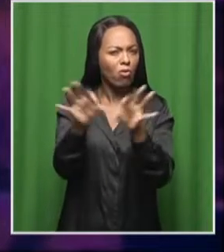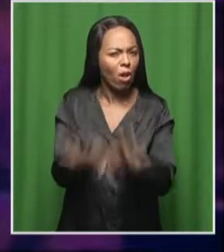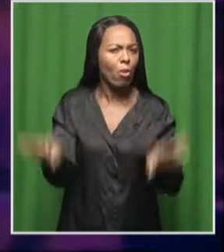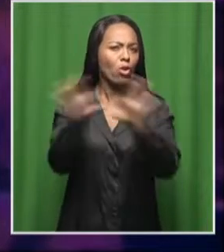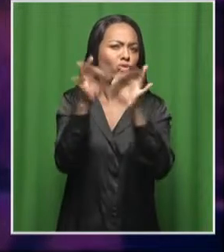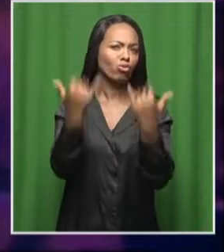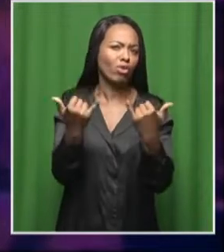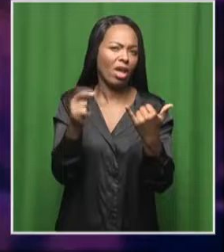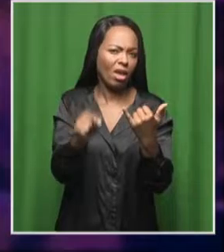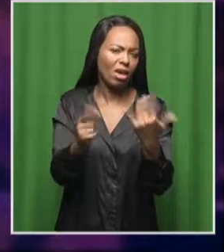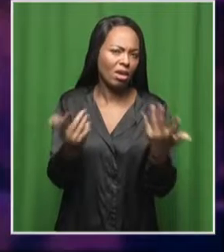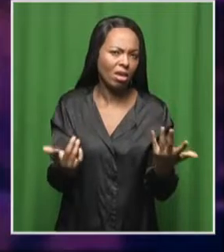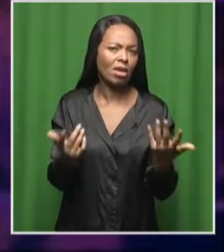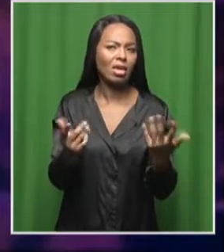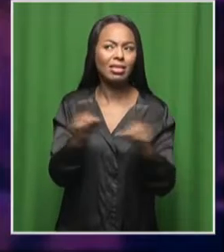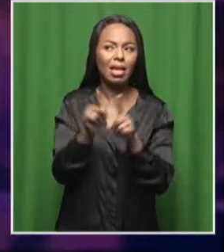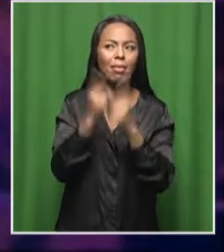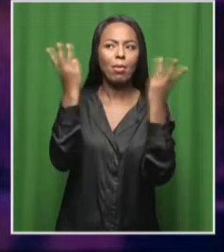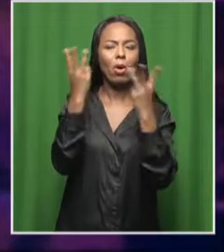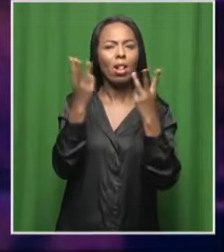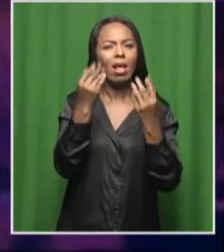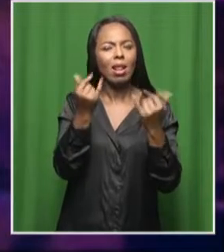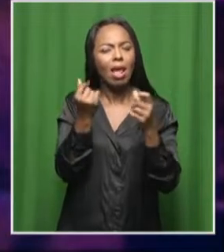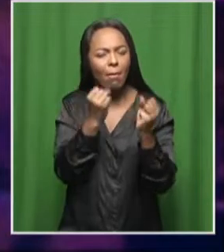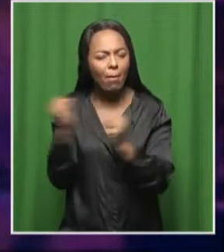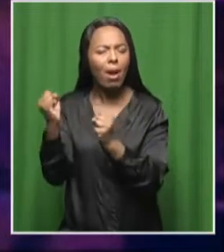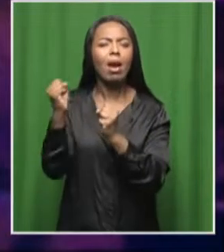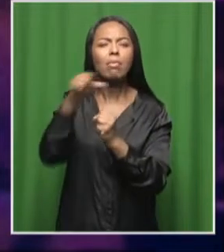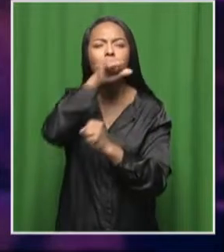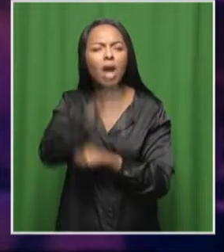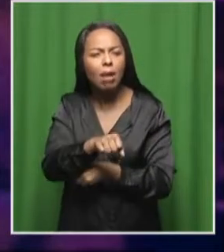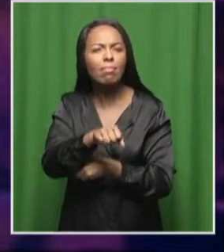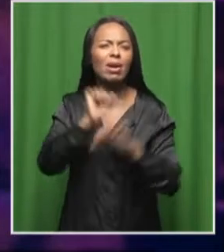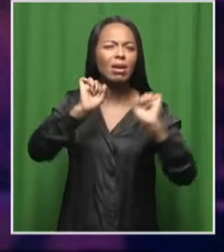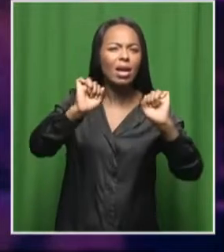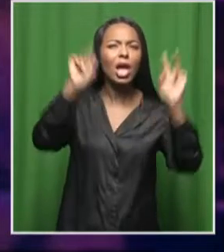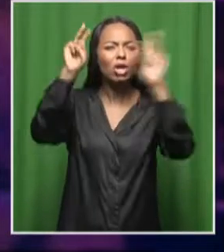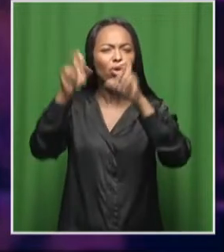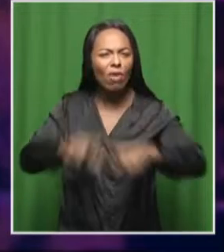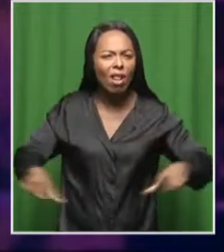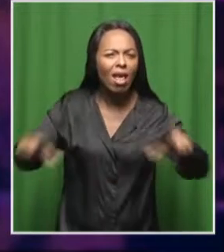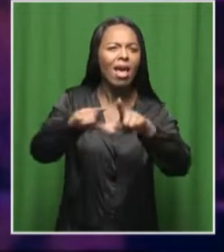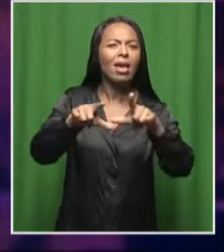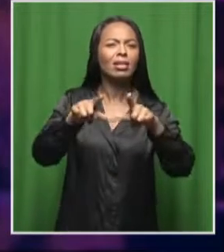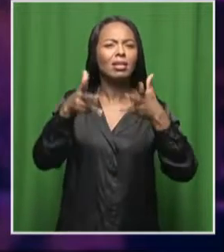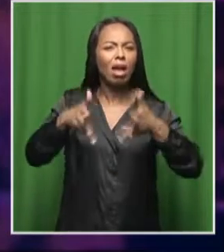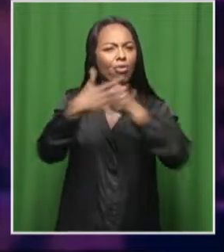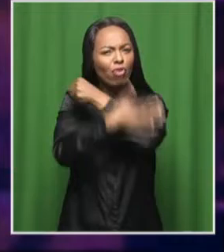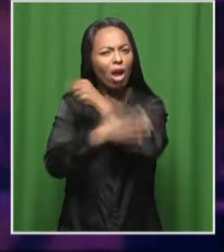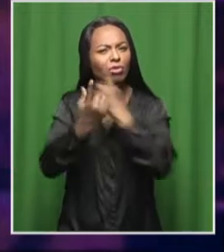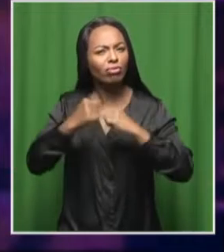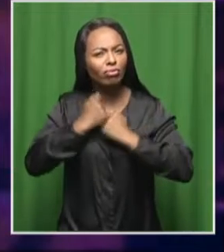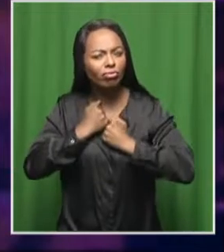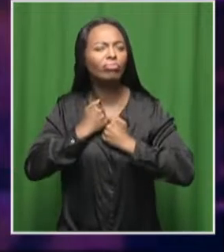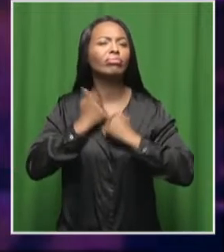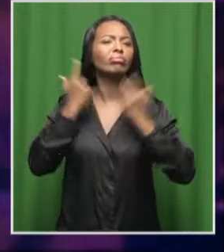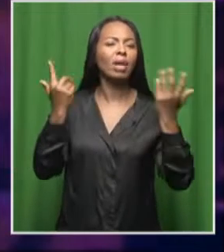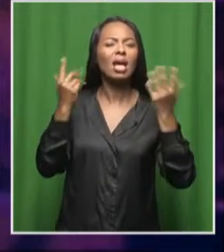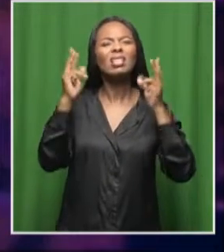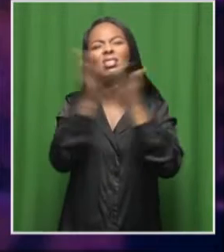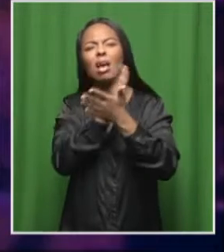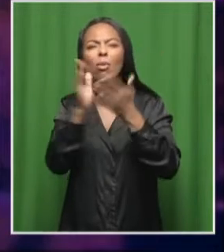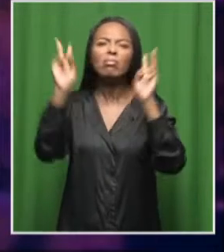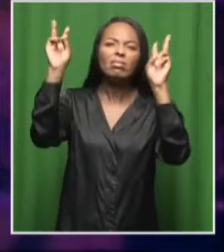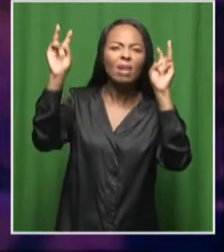displaced in the land that they really liked. We still talk about issues of land today in the country. Some of the themes